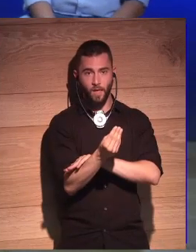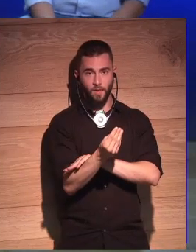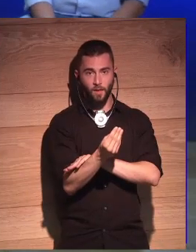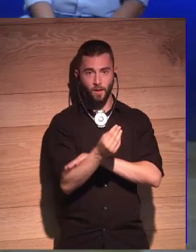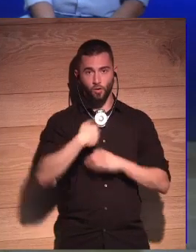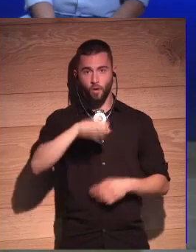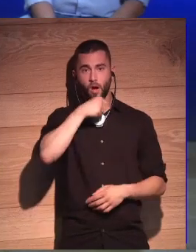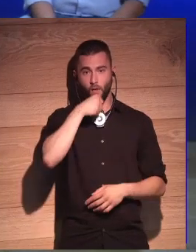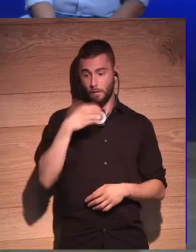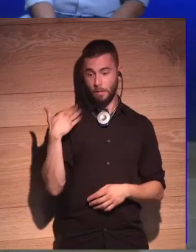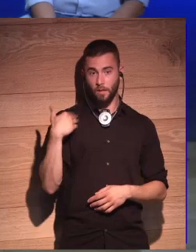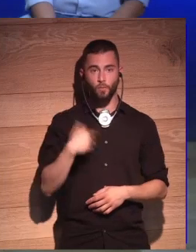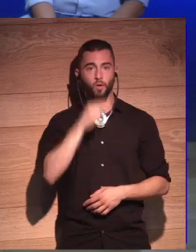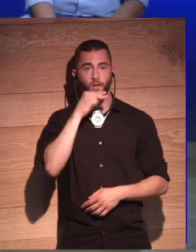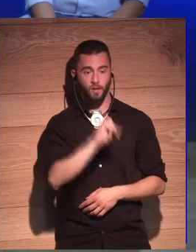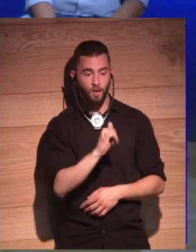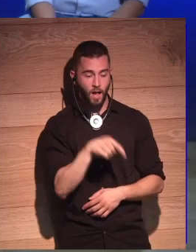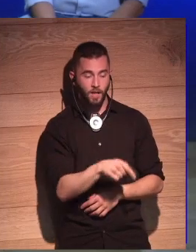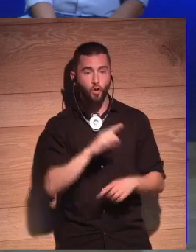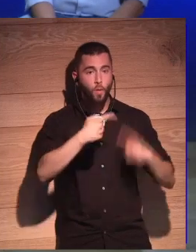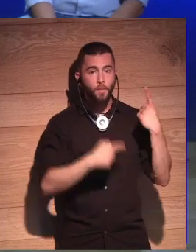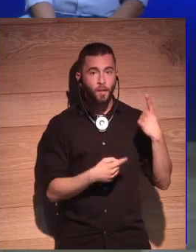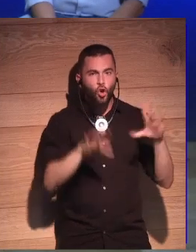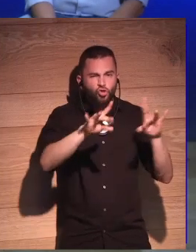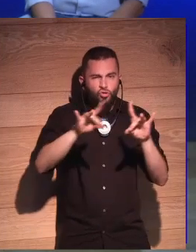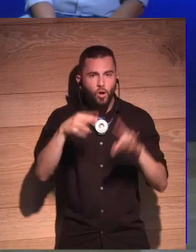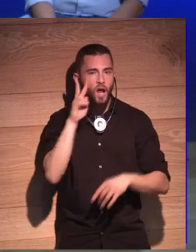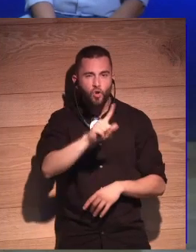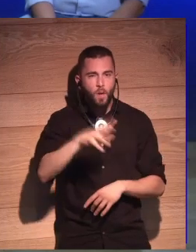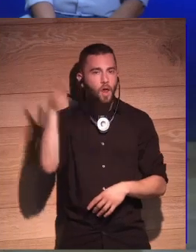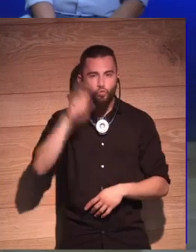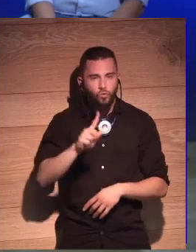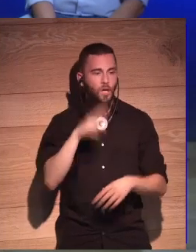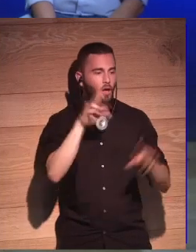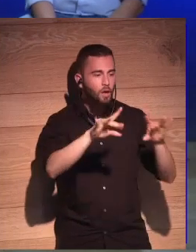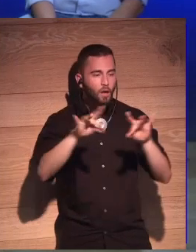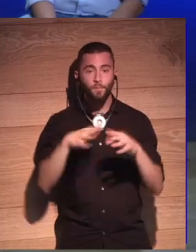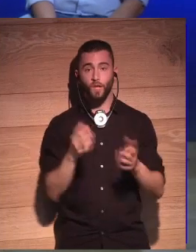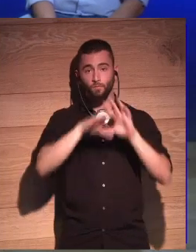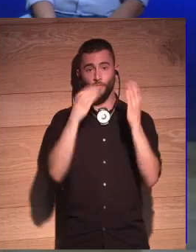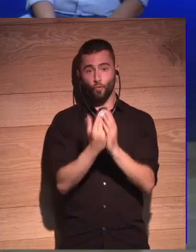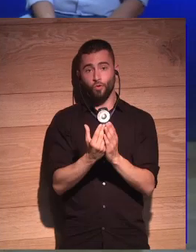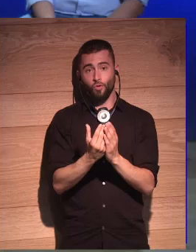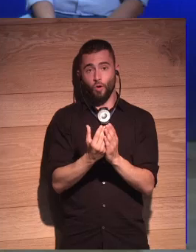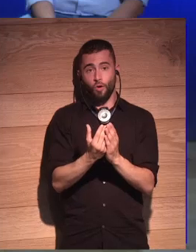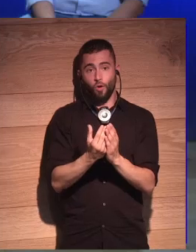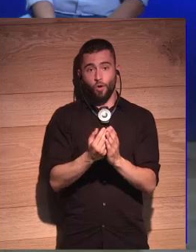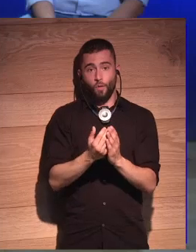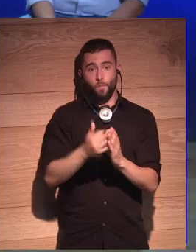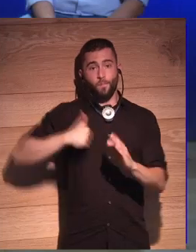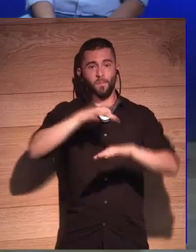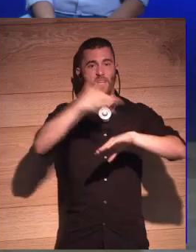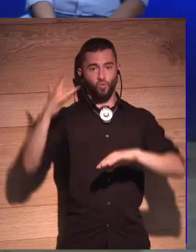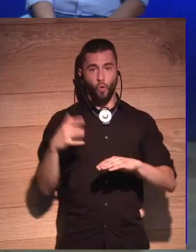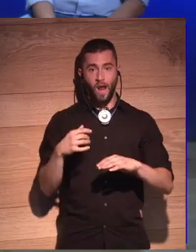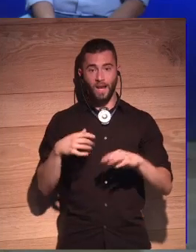are involved. I have just become a grandparent, and my grandson is